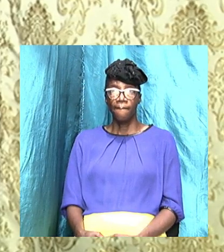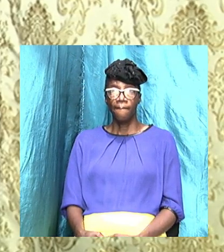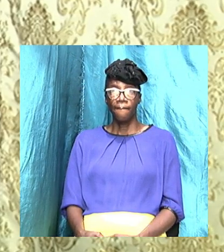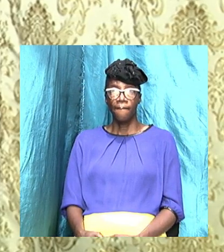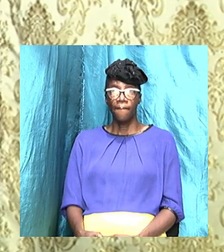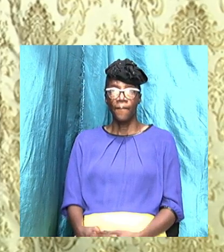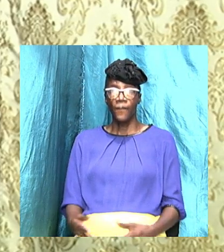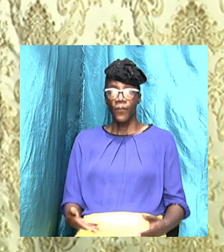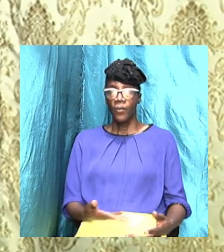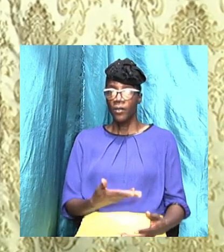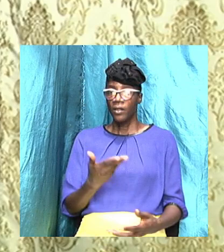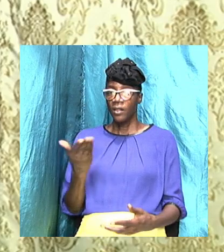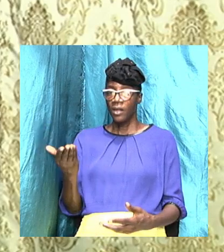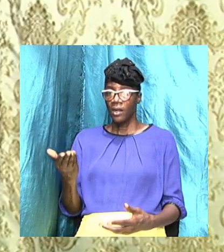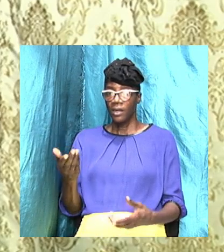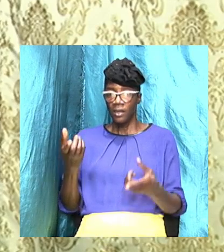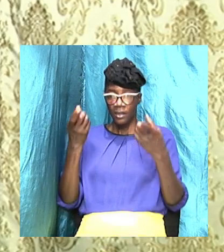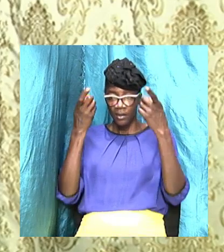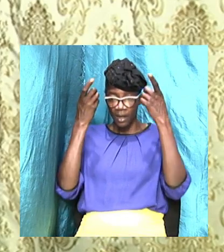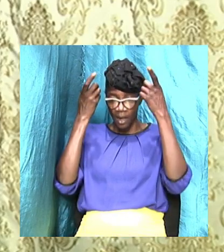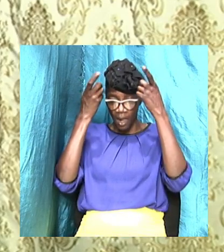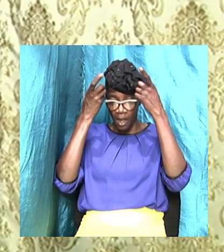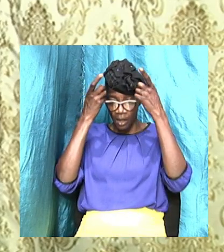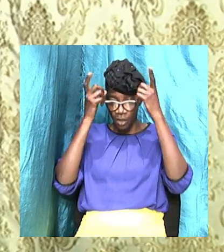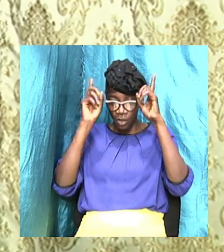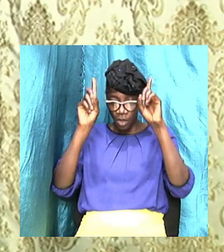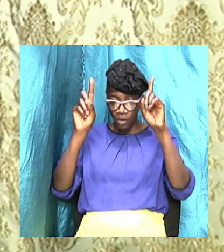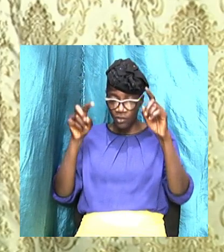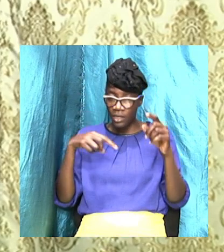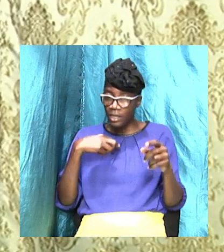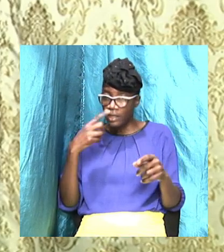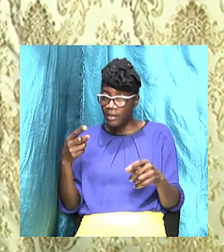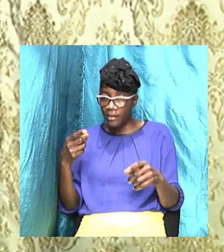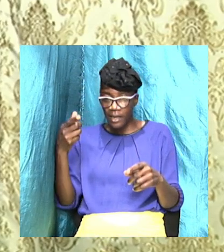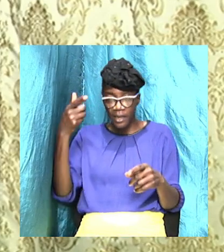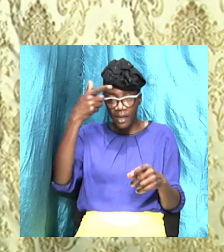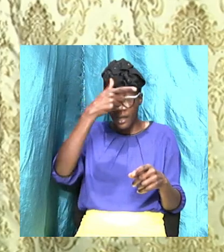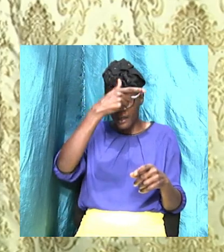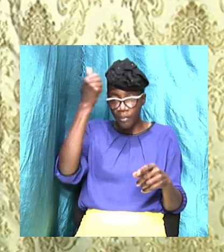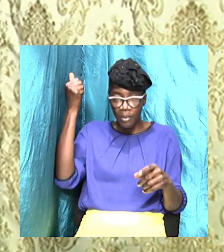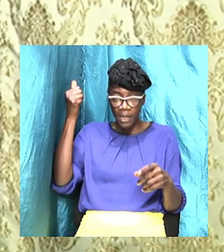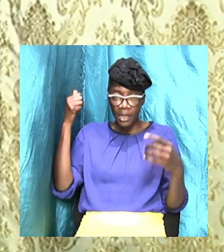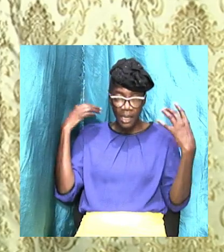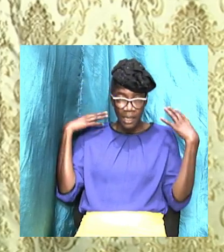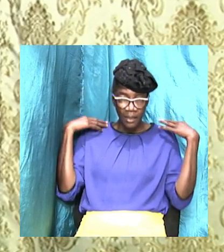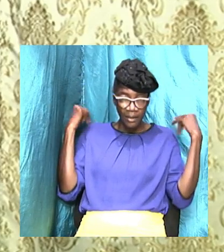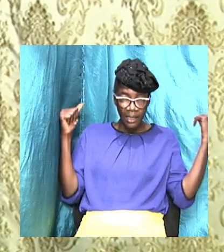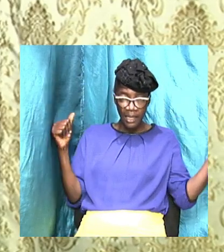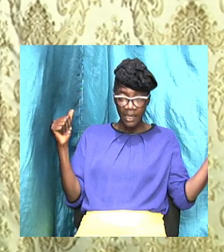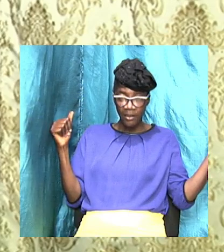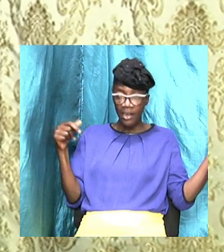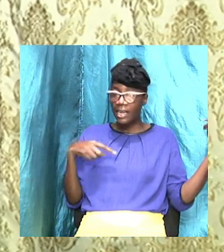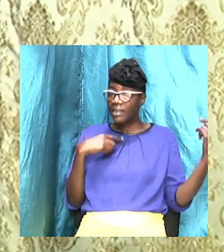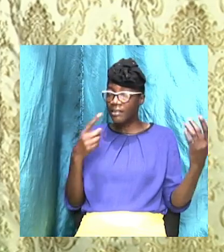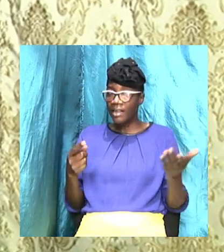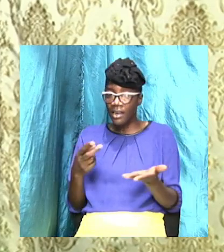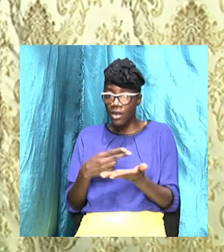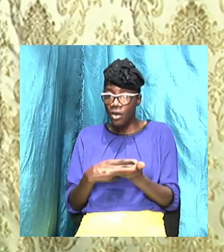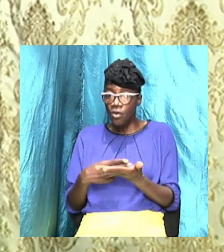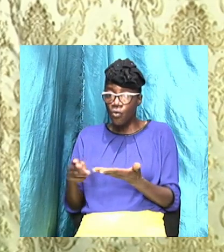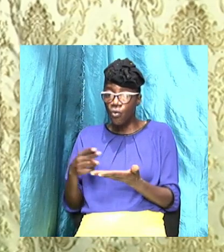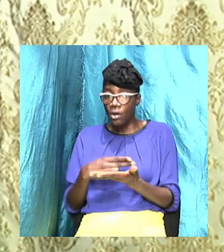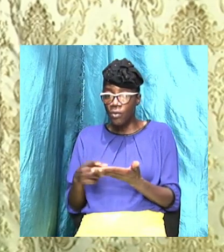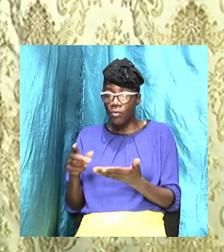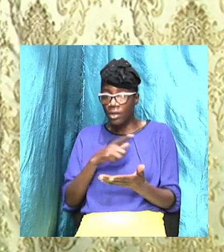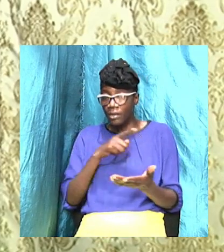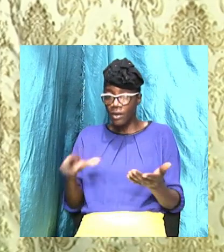that there is a doctrine that says, because the angels say, holy, holy, holy is the Lord